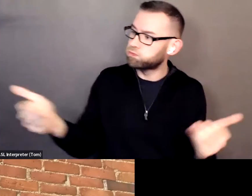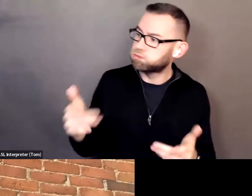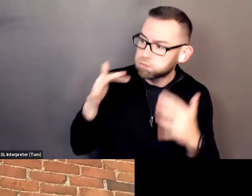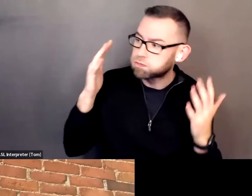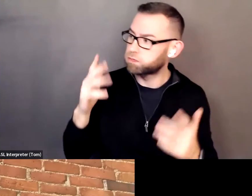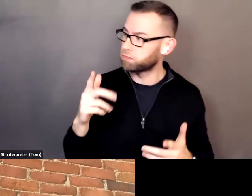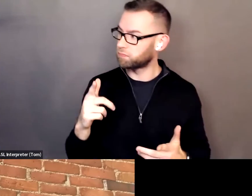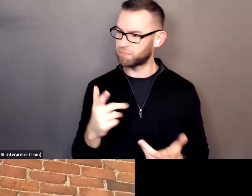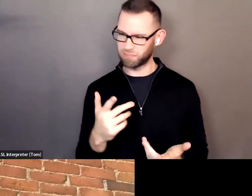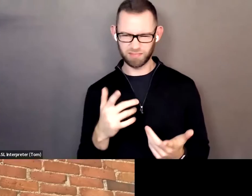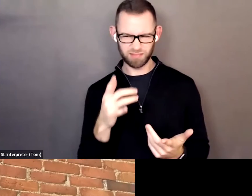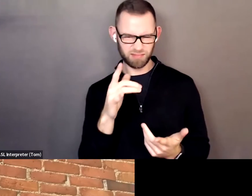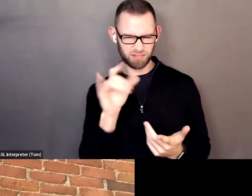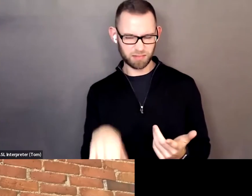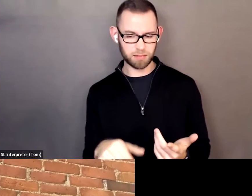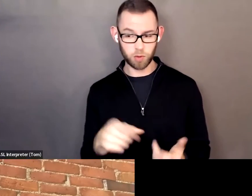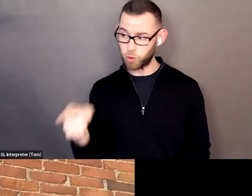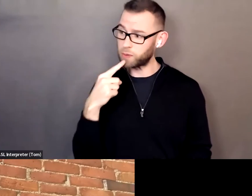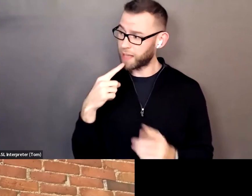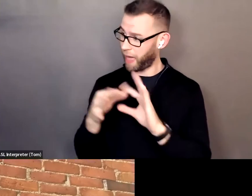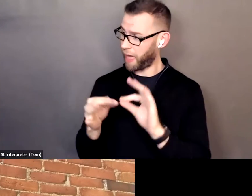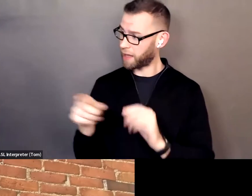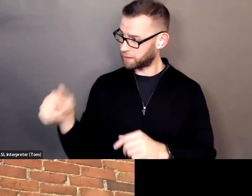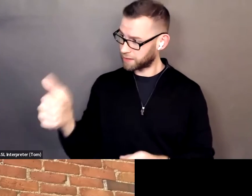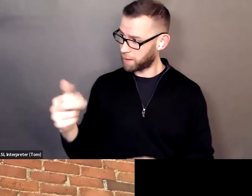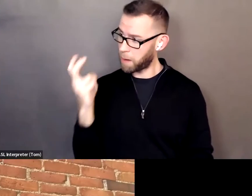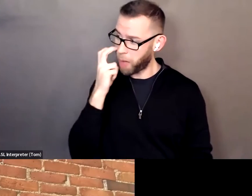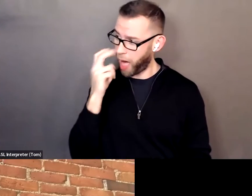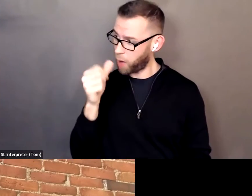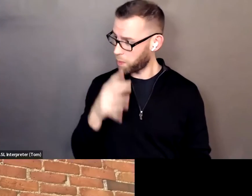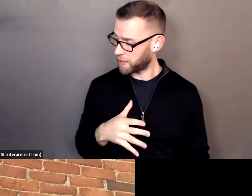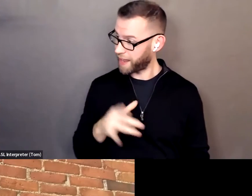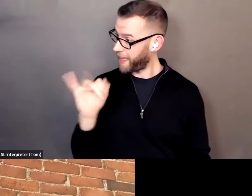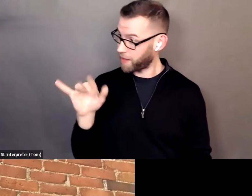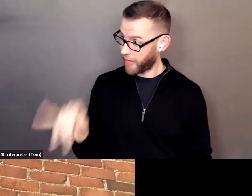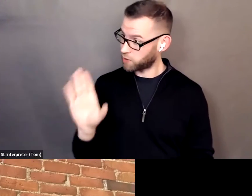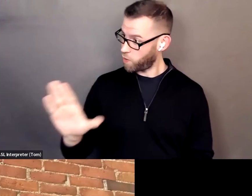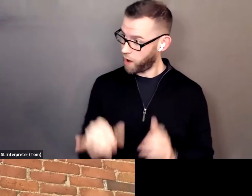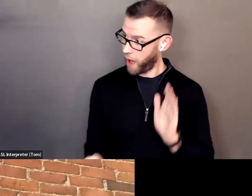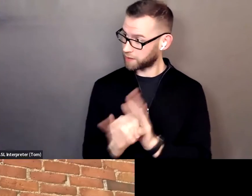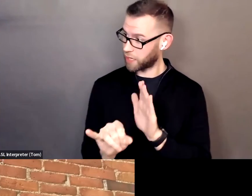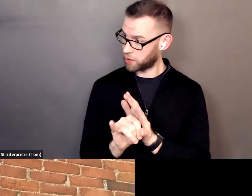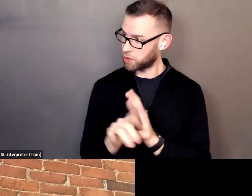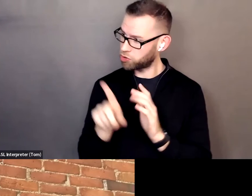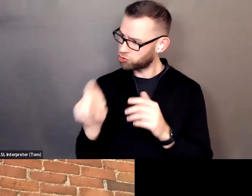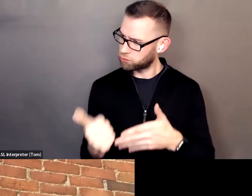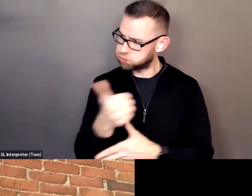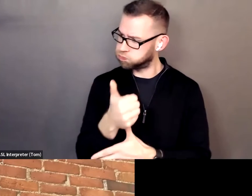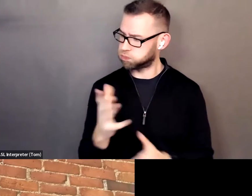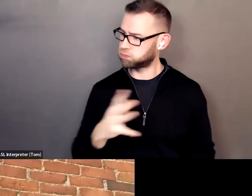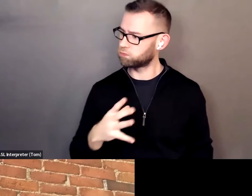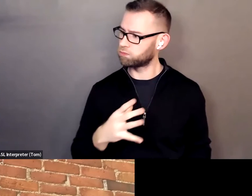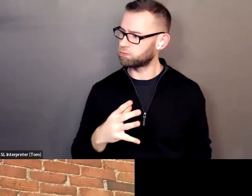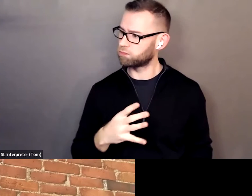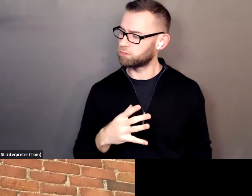blind woman. That, if that's going to be a main identity marker for you, then you should use that as this primary